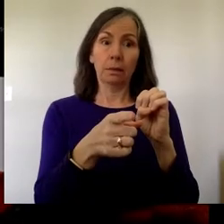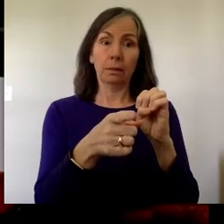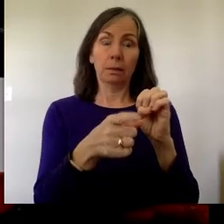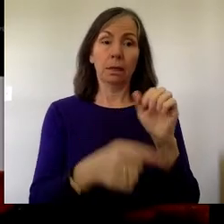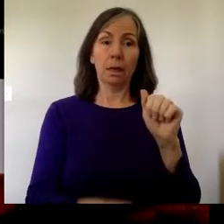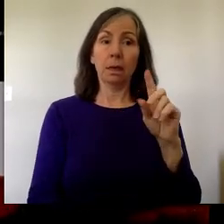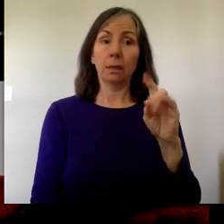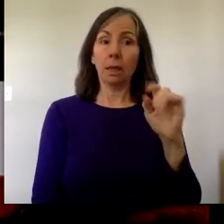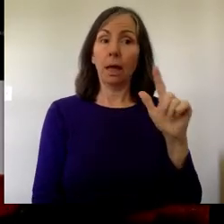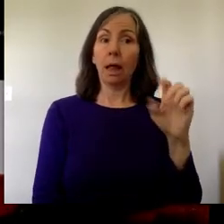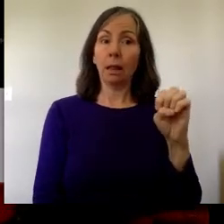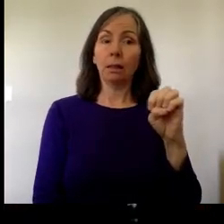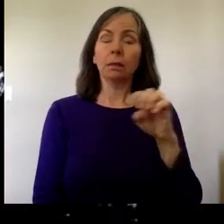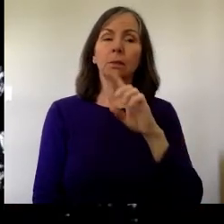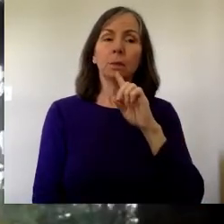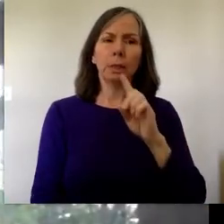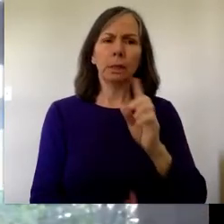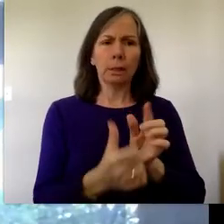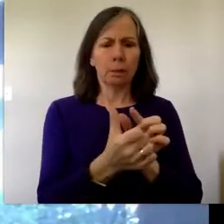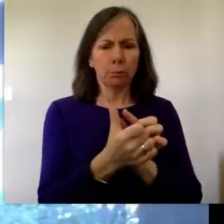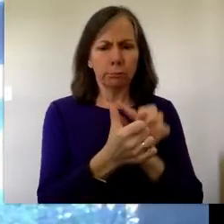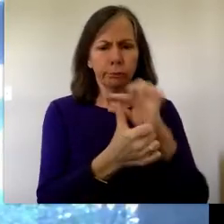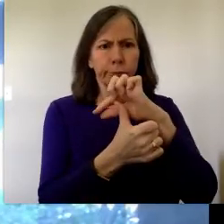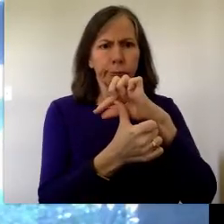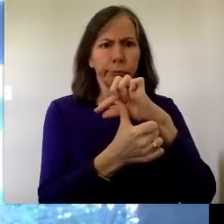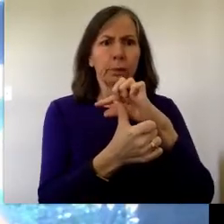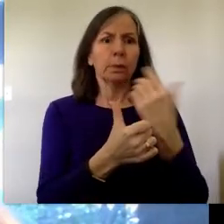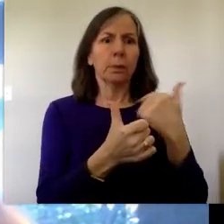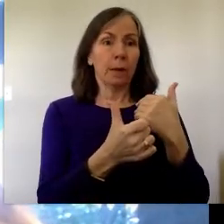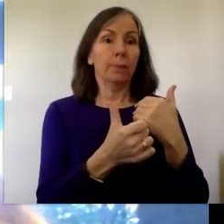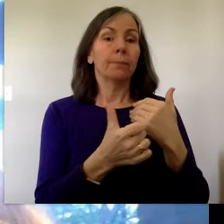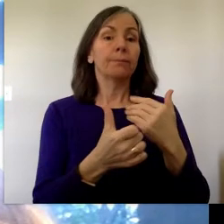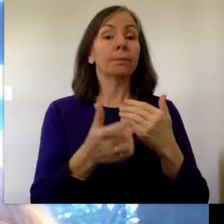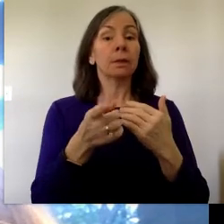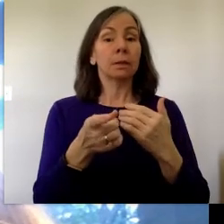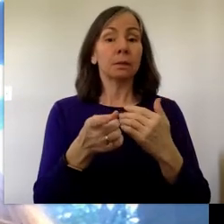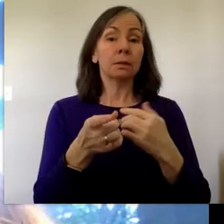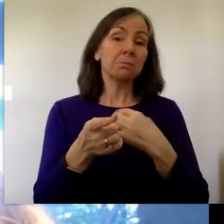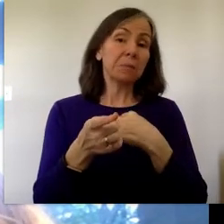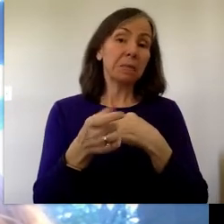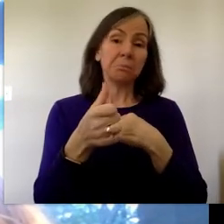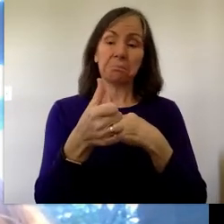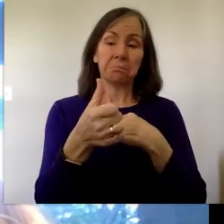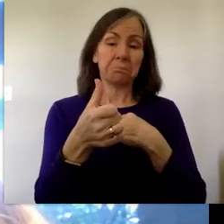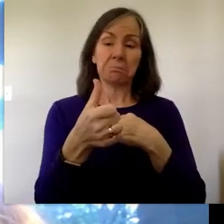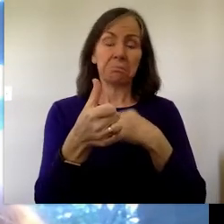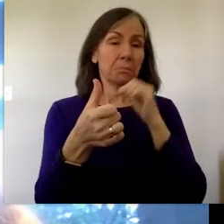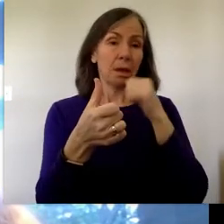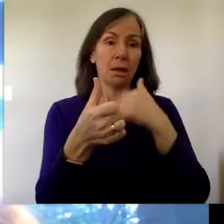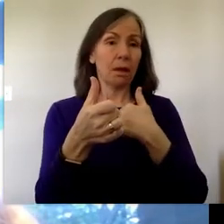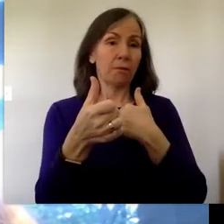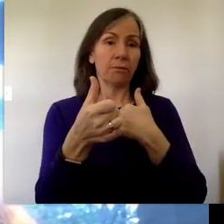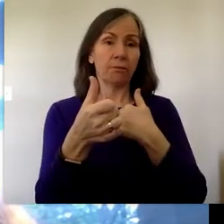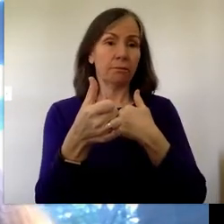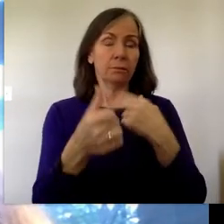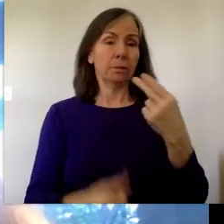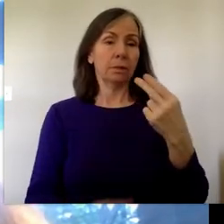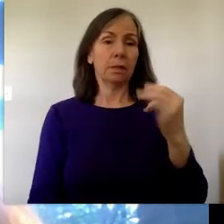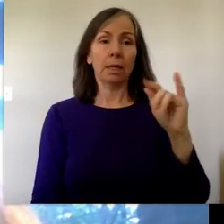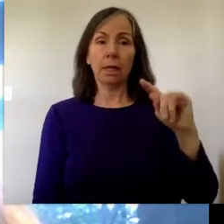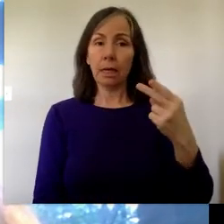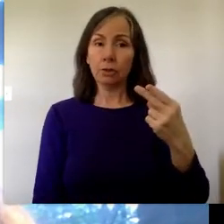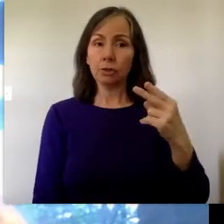check recessive. I do not have a hitchhiker's thumb, so I would